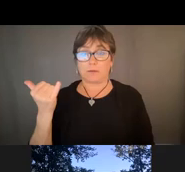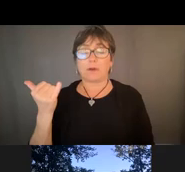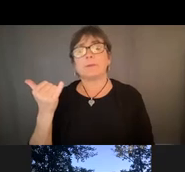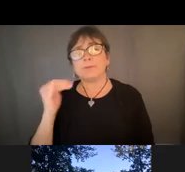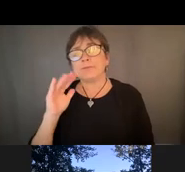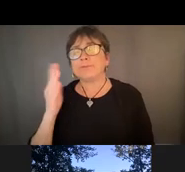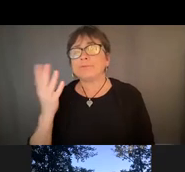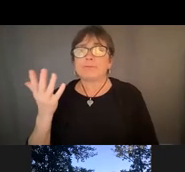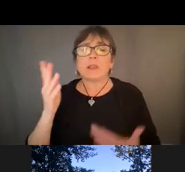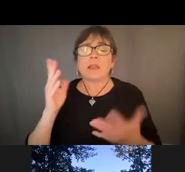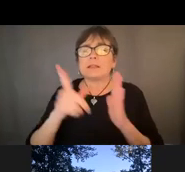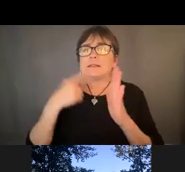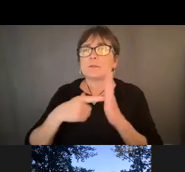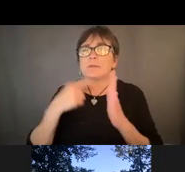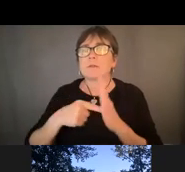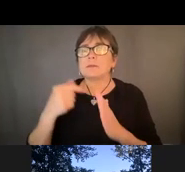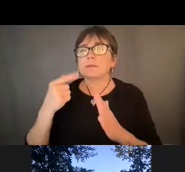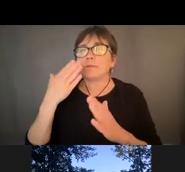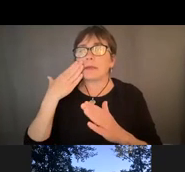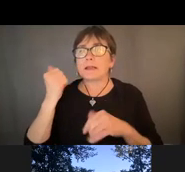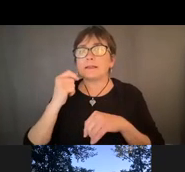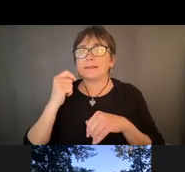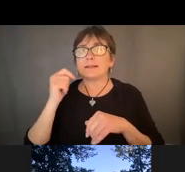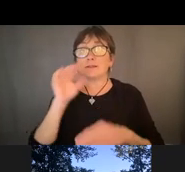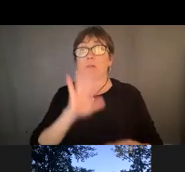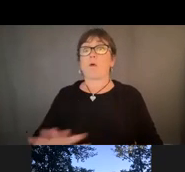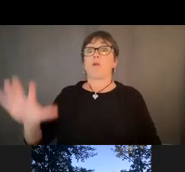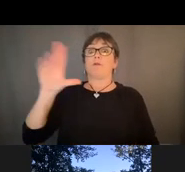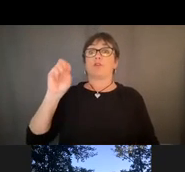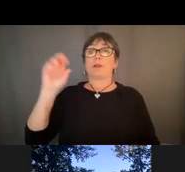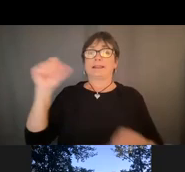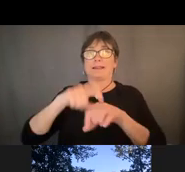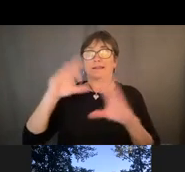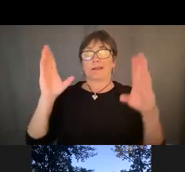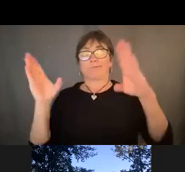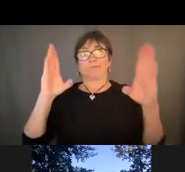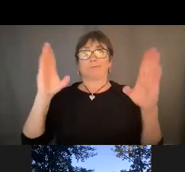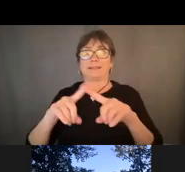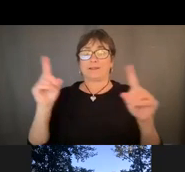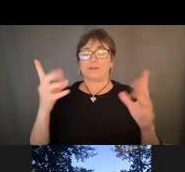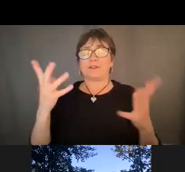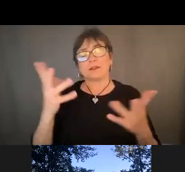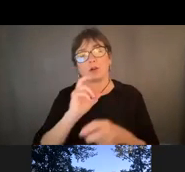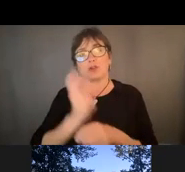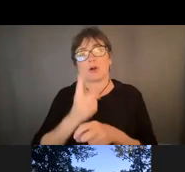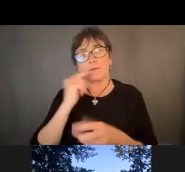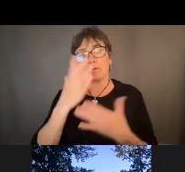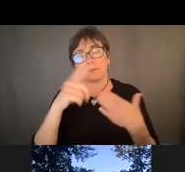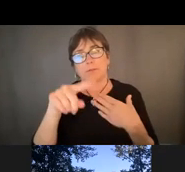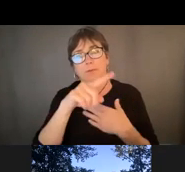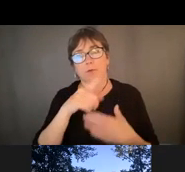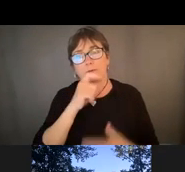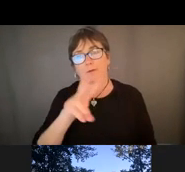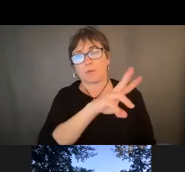the time differences across the country, it's kind of difficult, but let me just give you a little overview